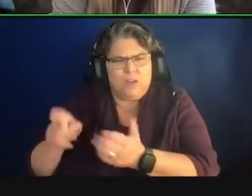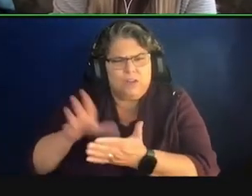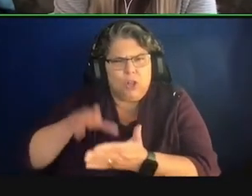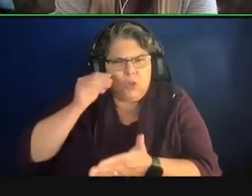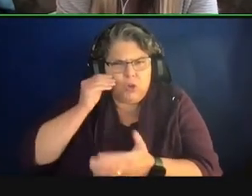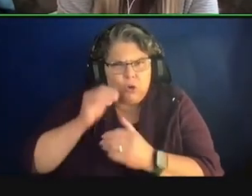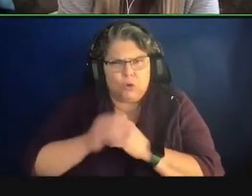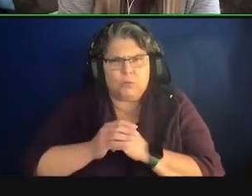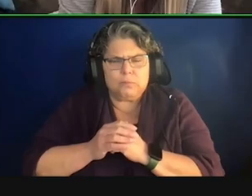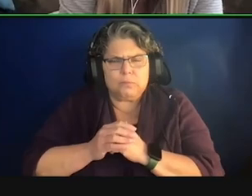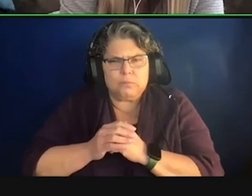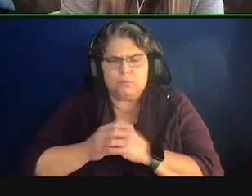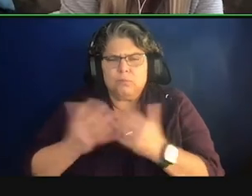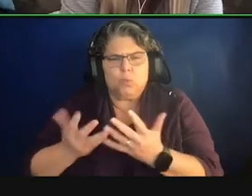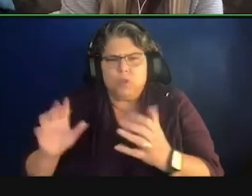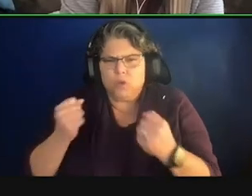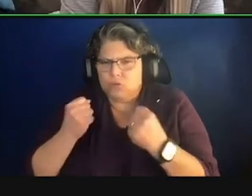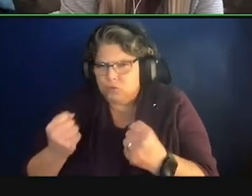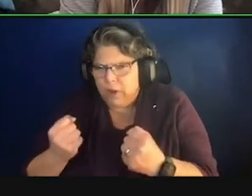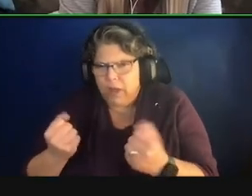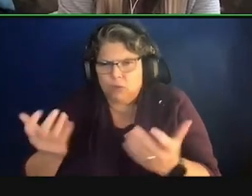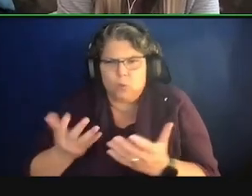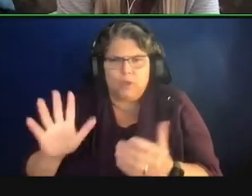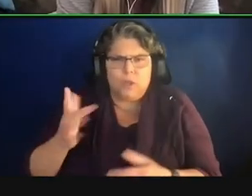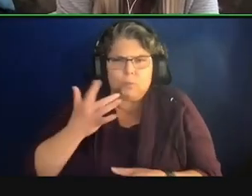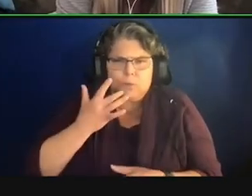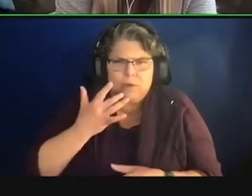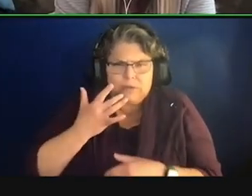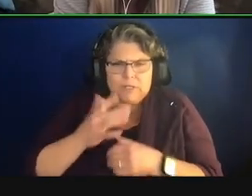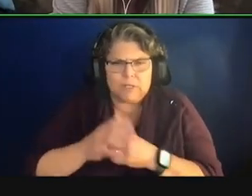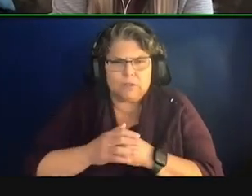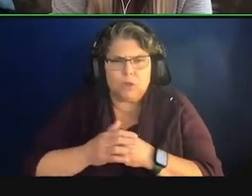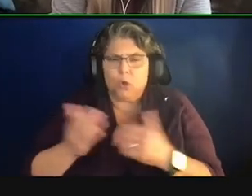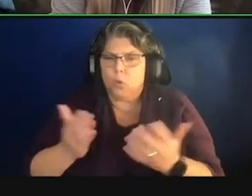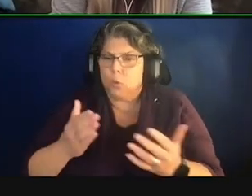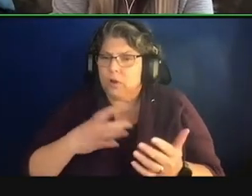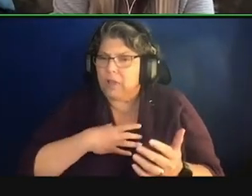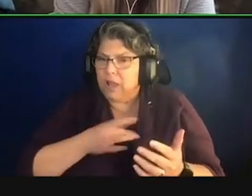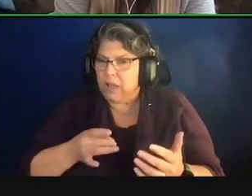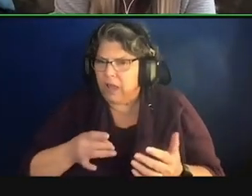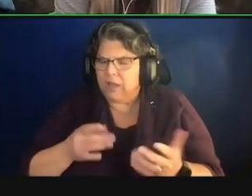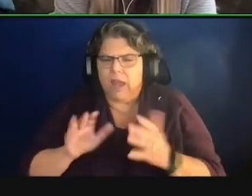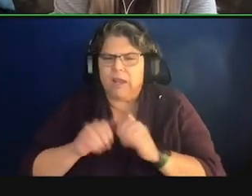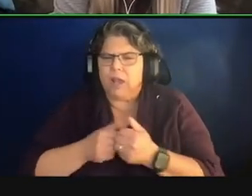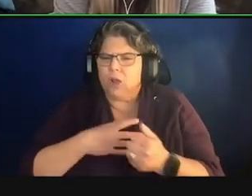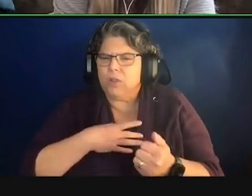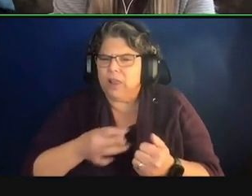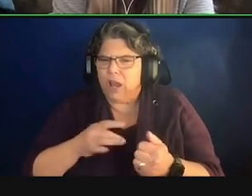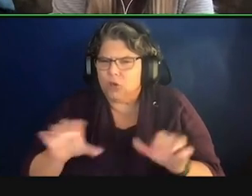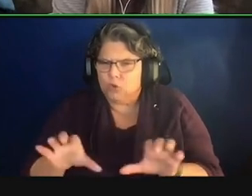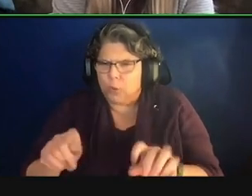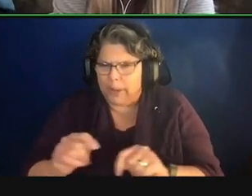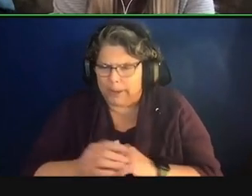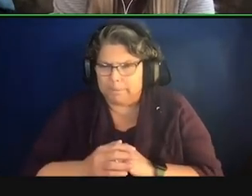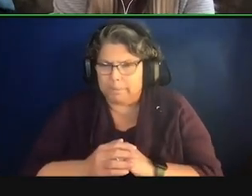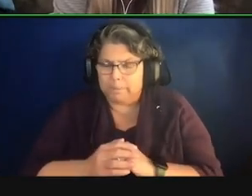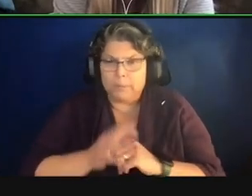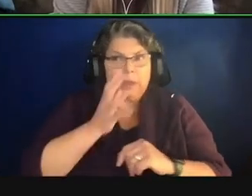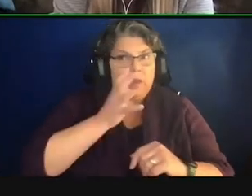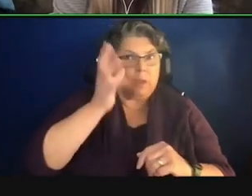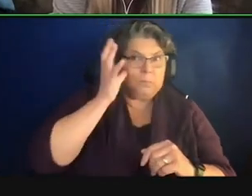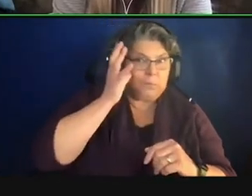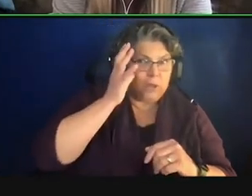with the student's strengths and preferences. What do they like and how do they like to do it? Parent input is